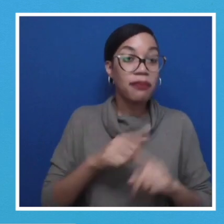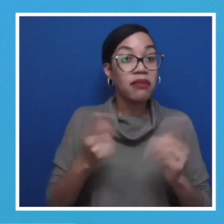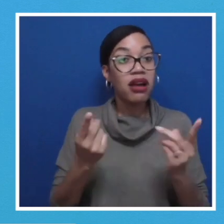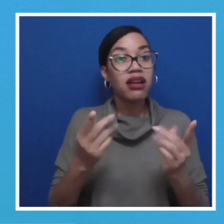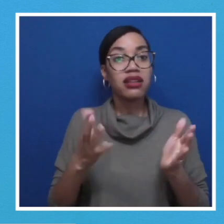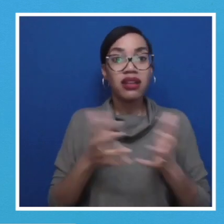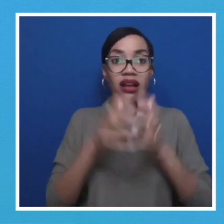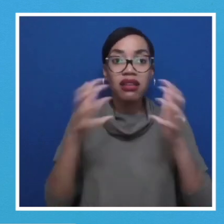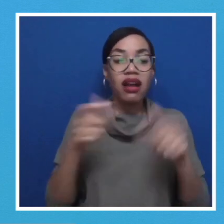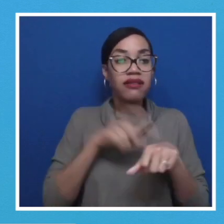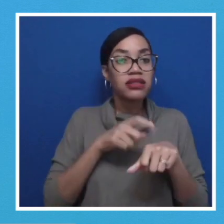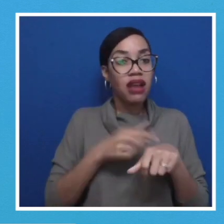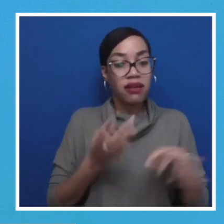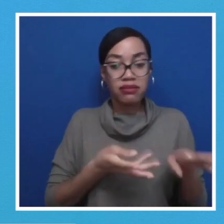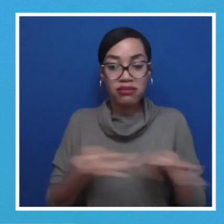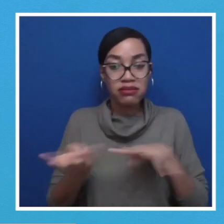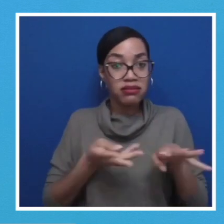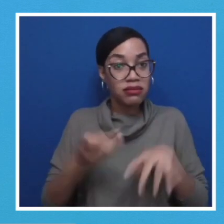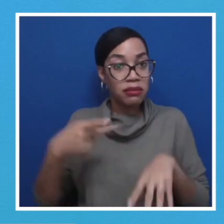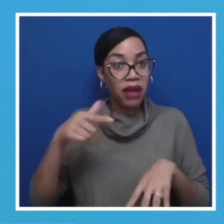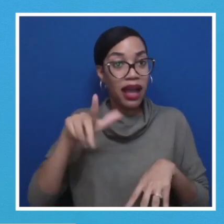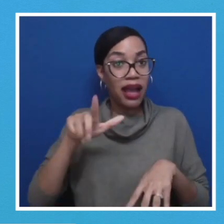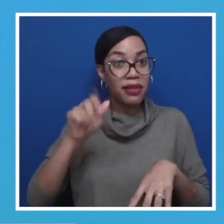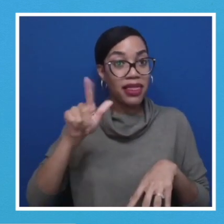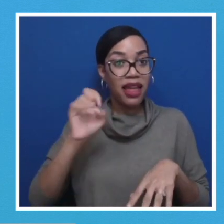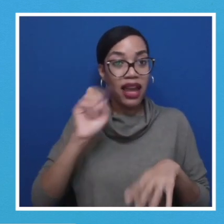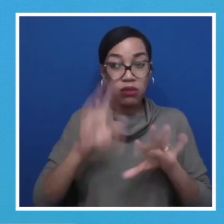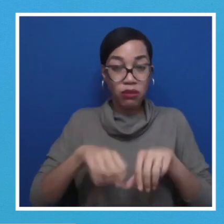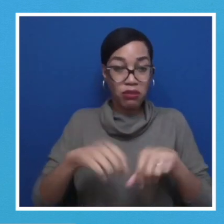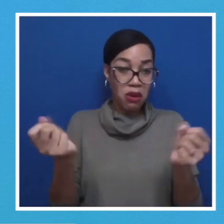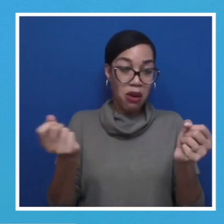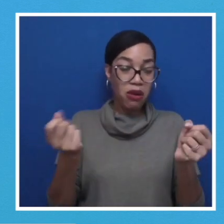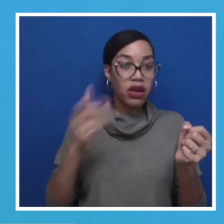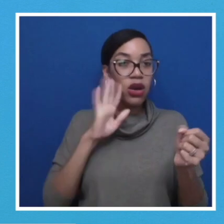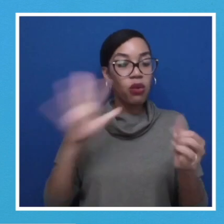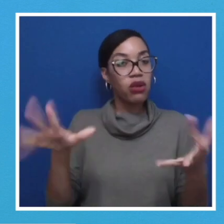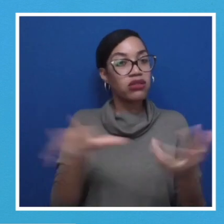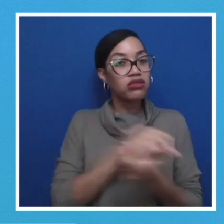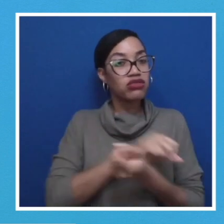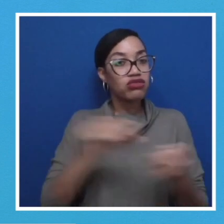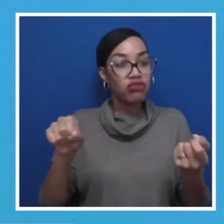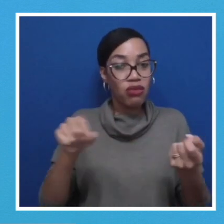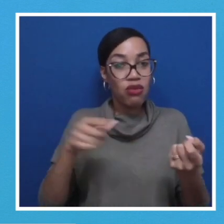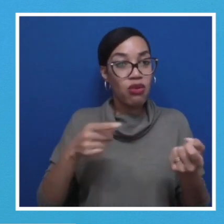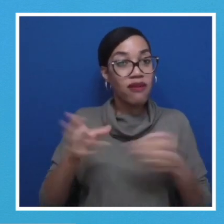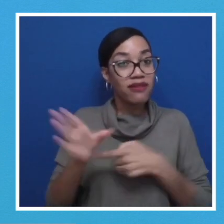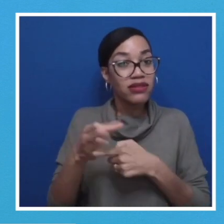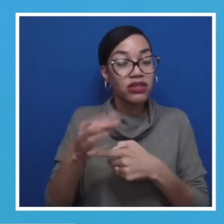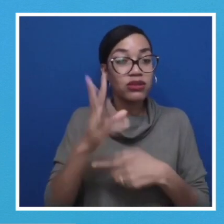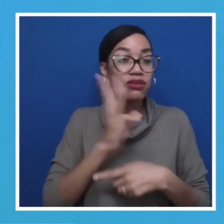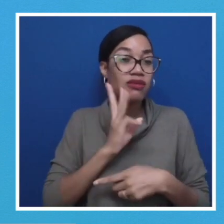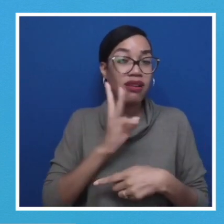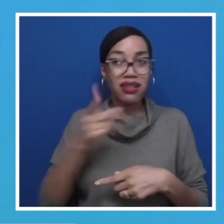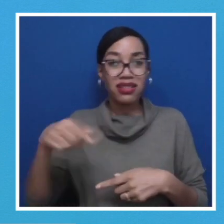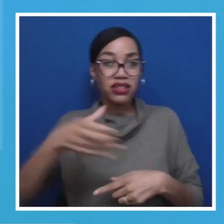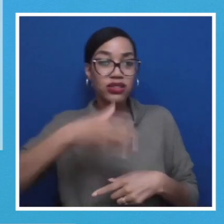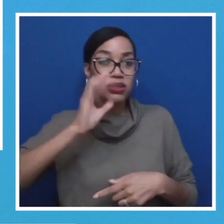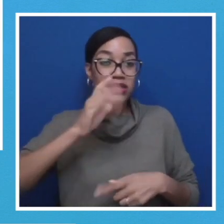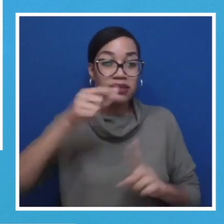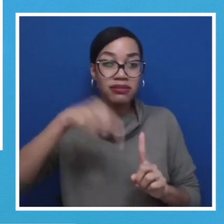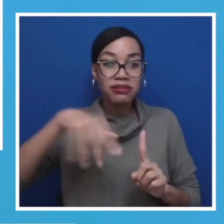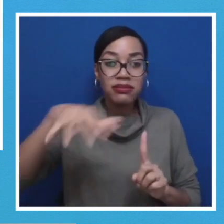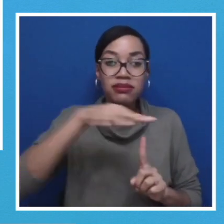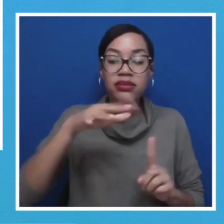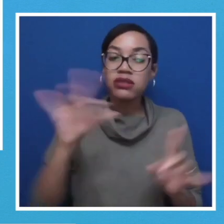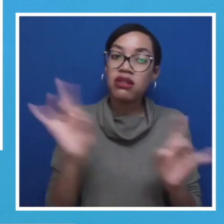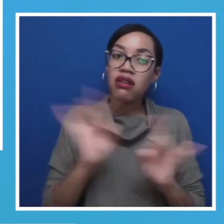these things, and it almost guaranteed to destroy some of this. And it's just it's a travesty. Yeah.